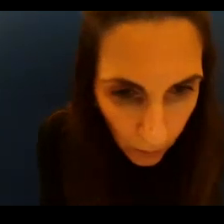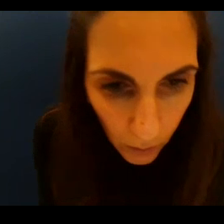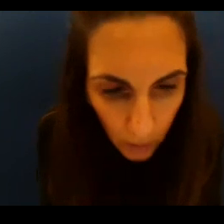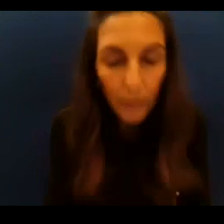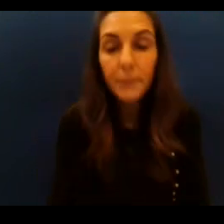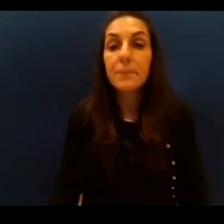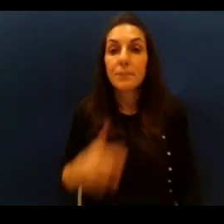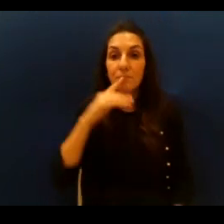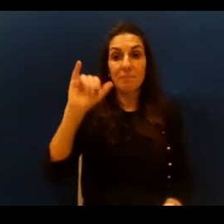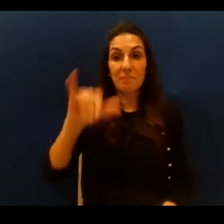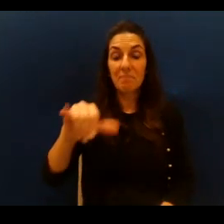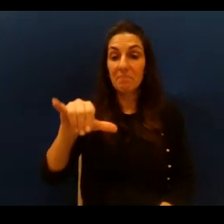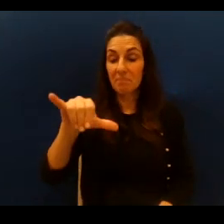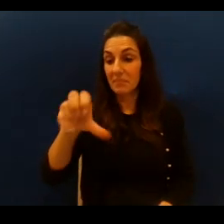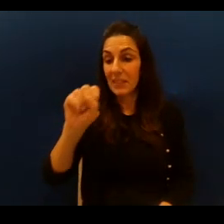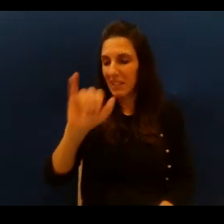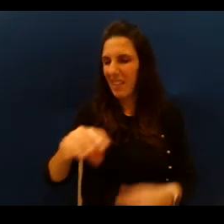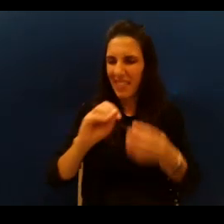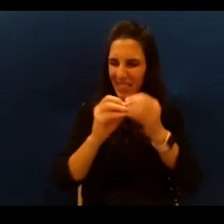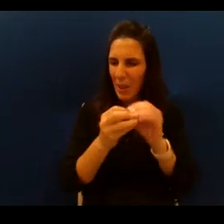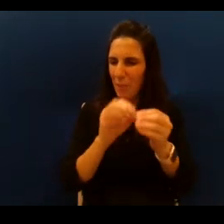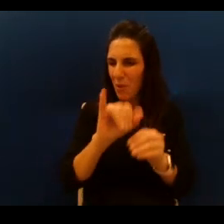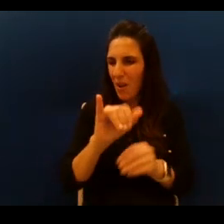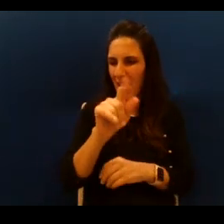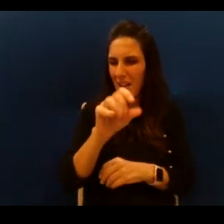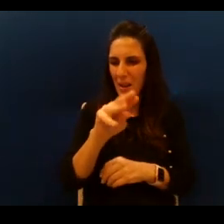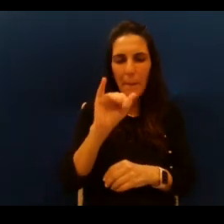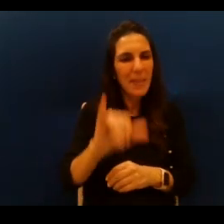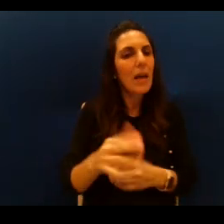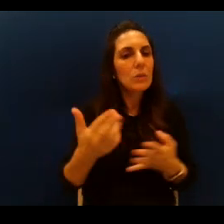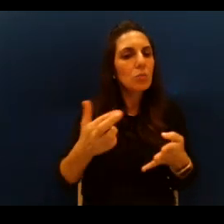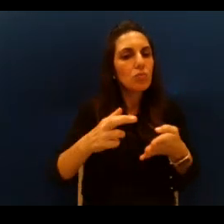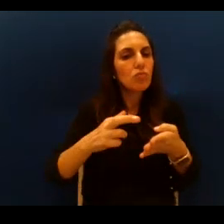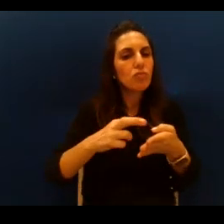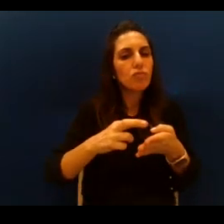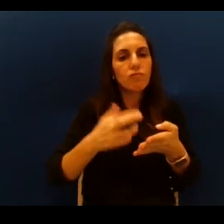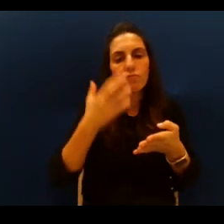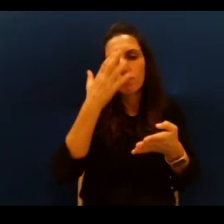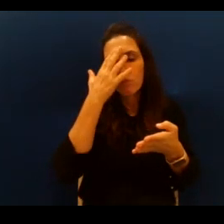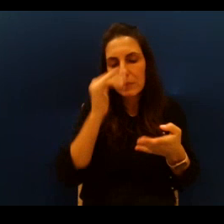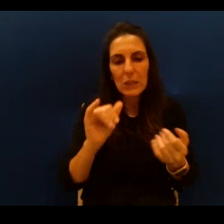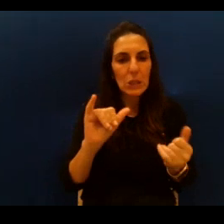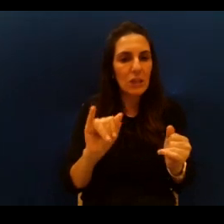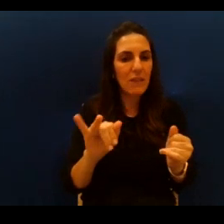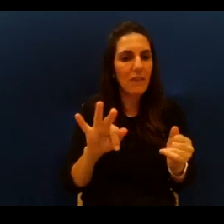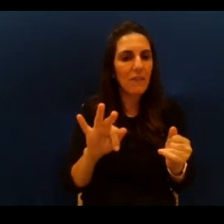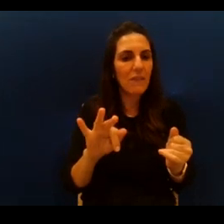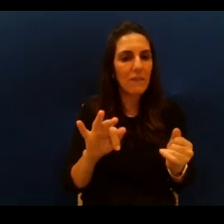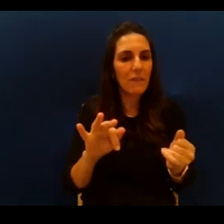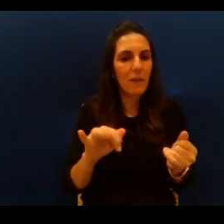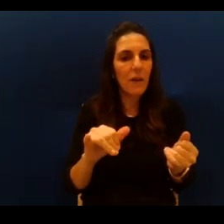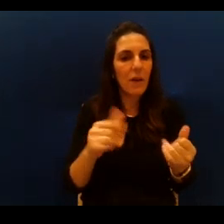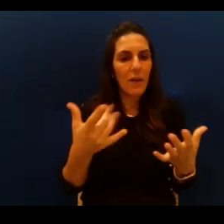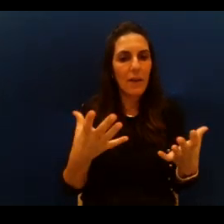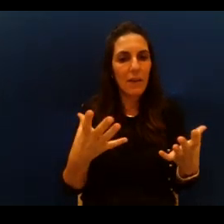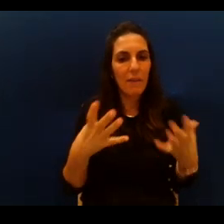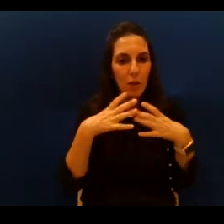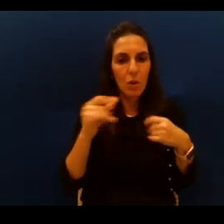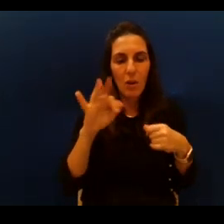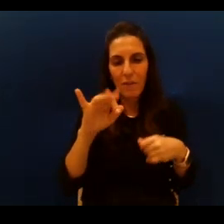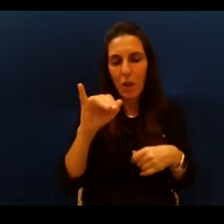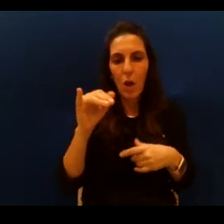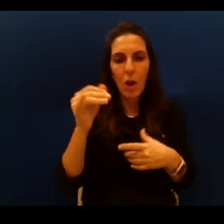Yes, this item, as a result of the vacation of the insurance company, McCoviac Insurance